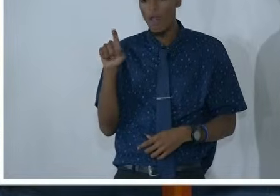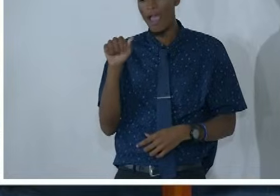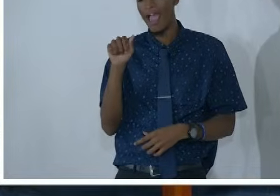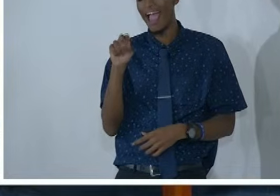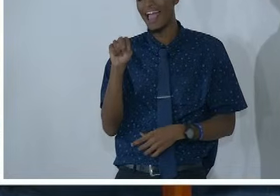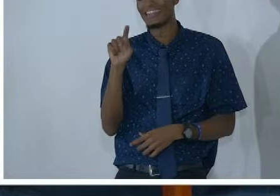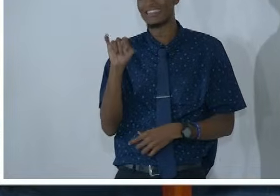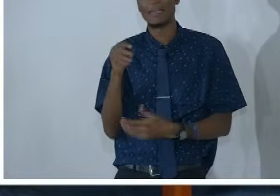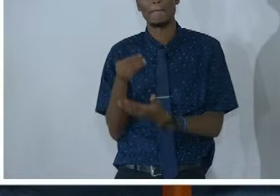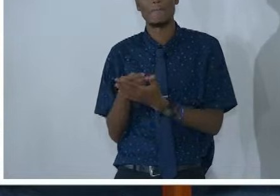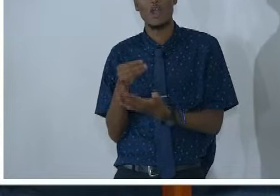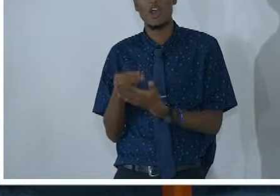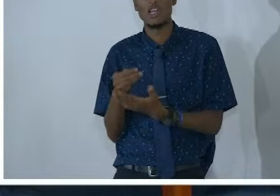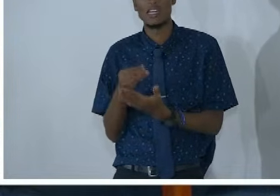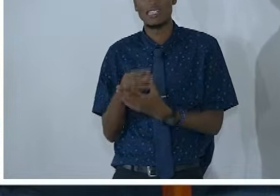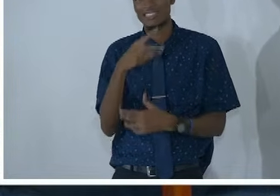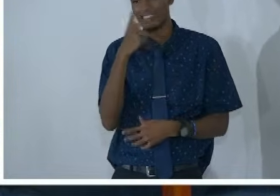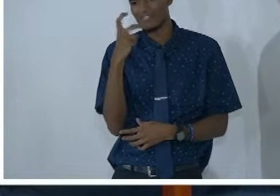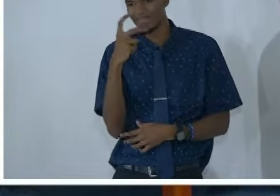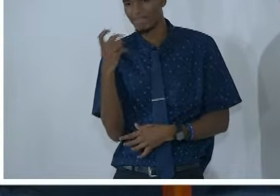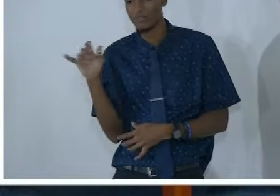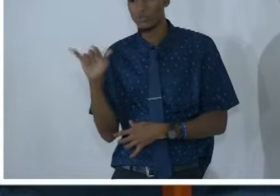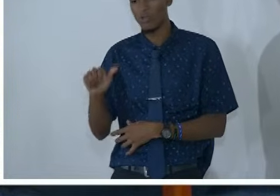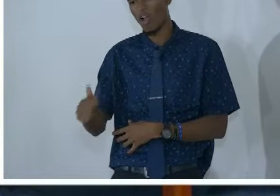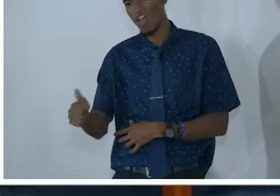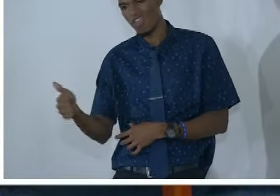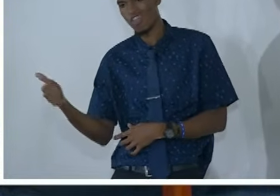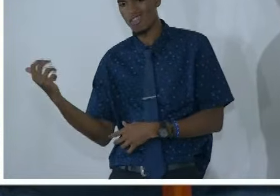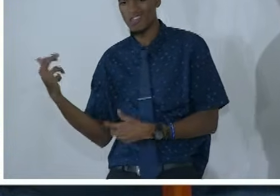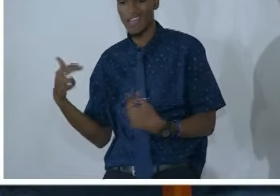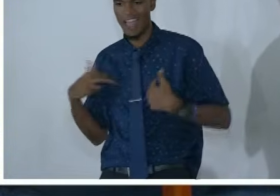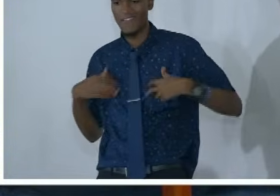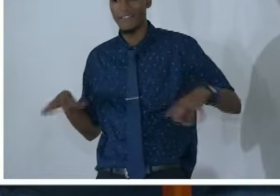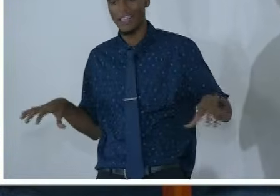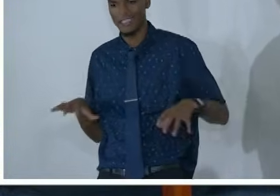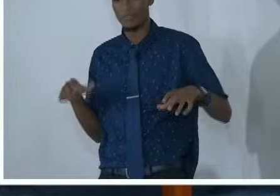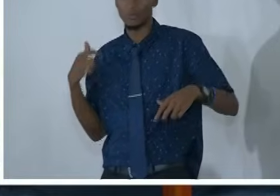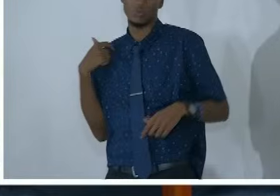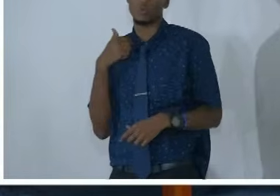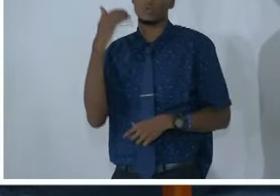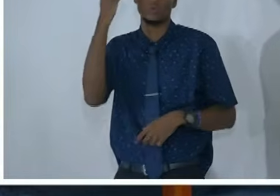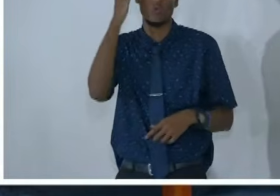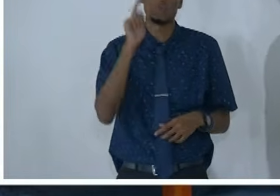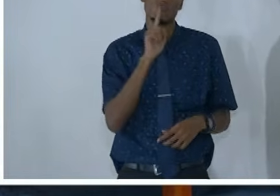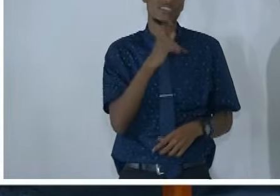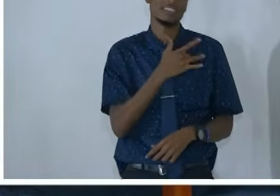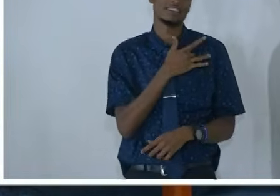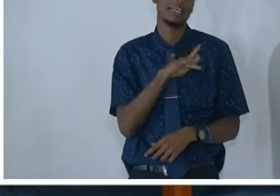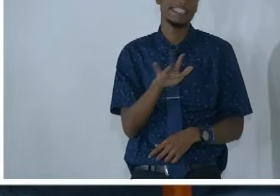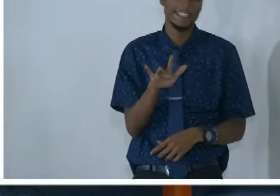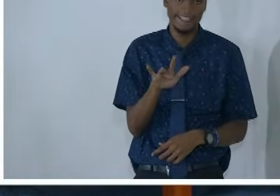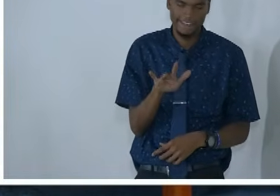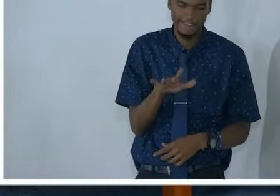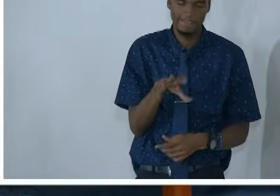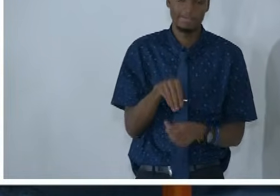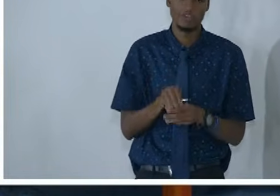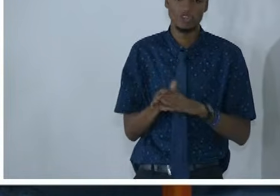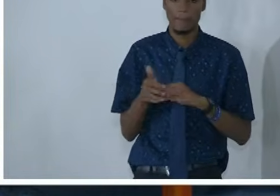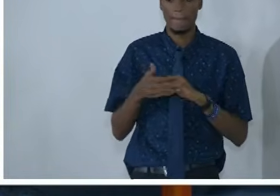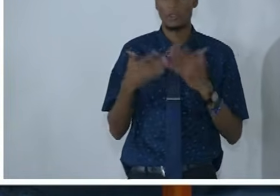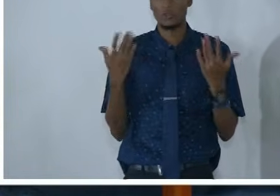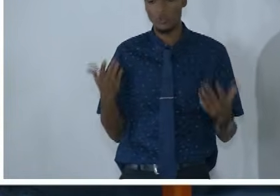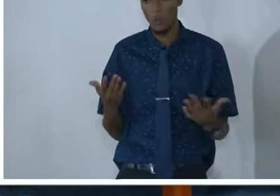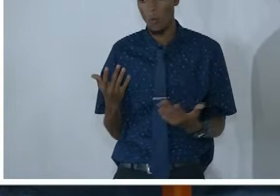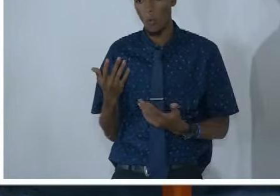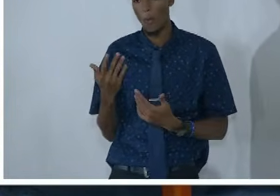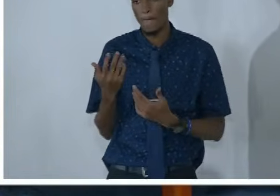laundering and other such activities which we know are very sensitive matters for Jamaica. So in